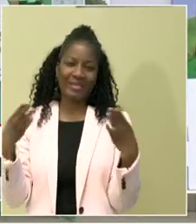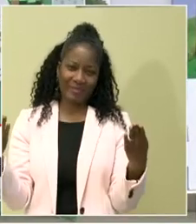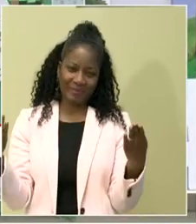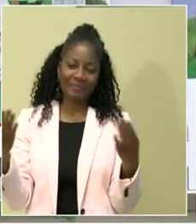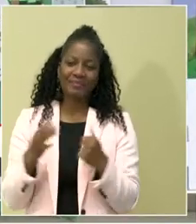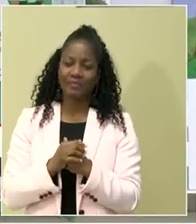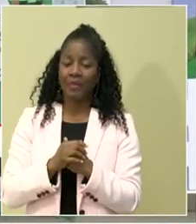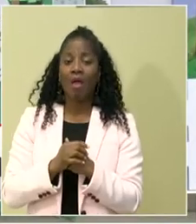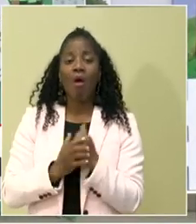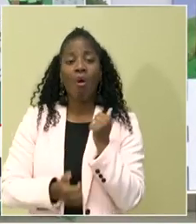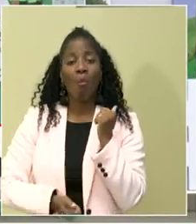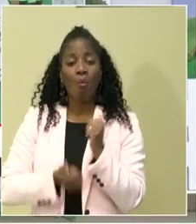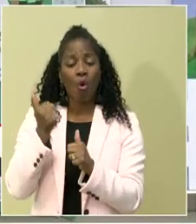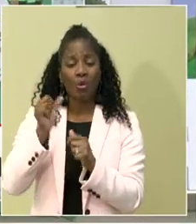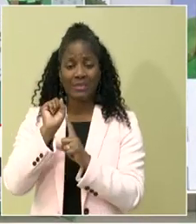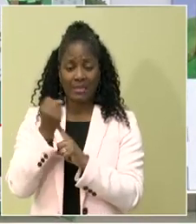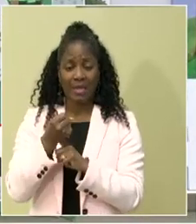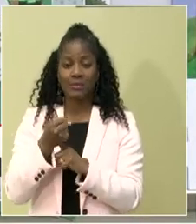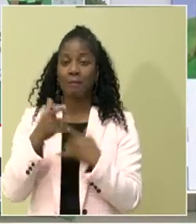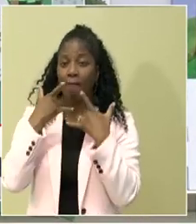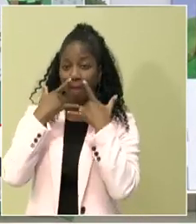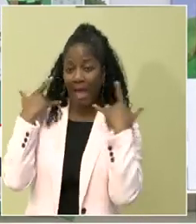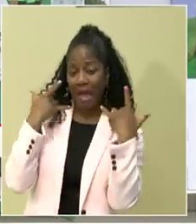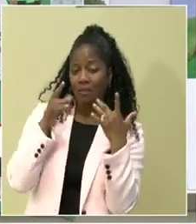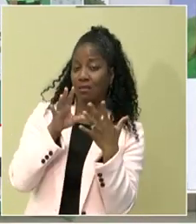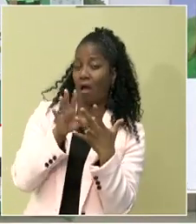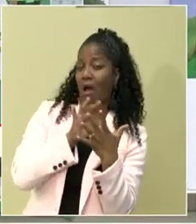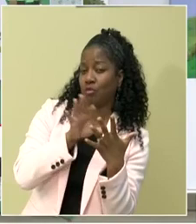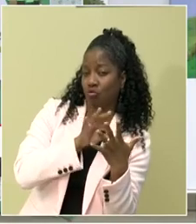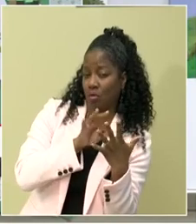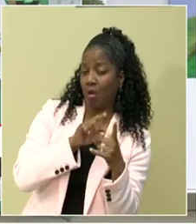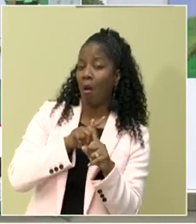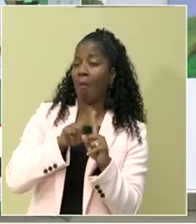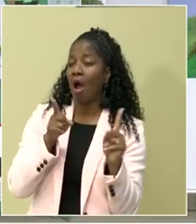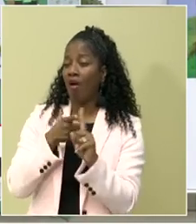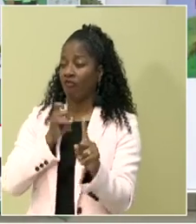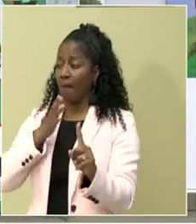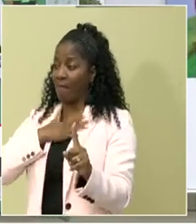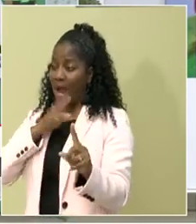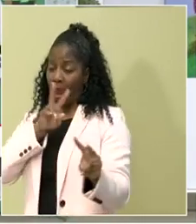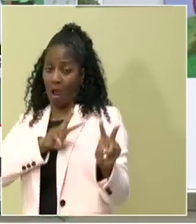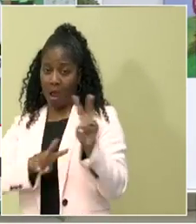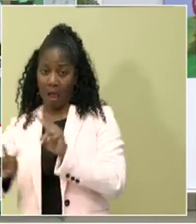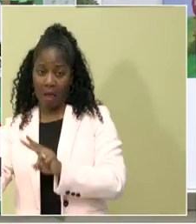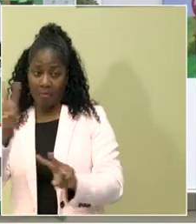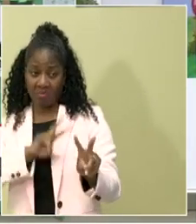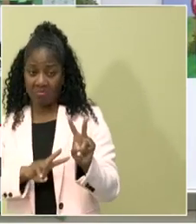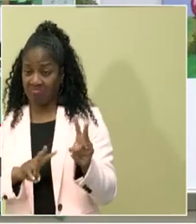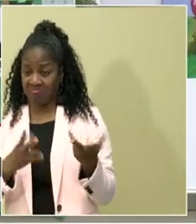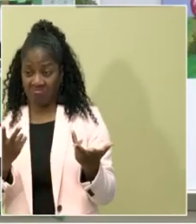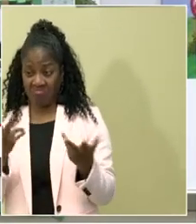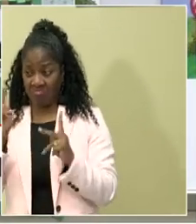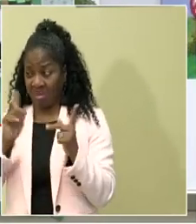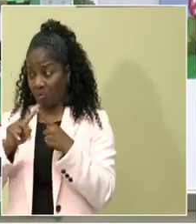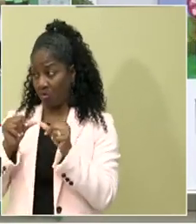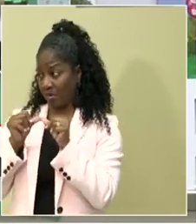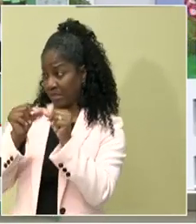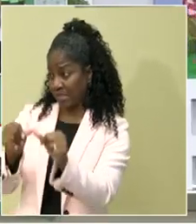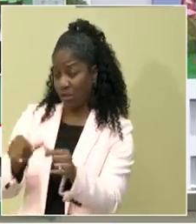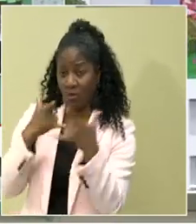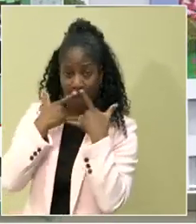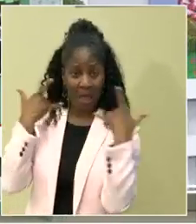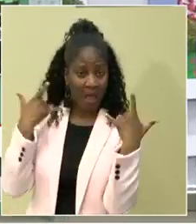In most cases, masks are optional. From my observation, people keep their mask on, and that's